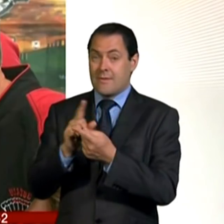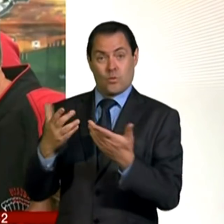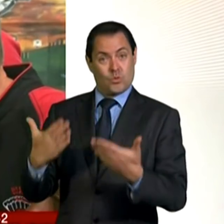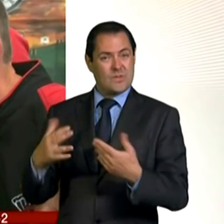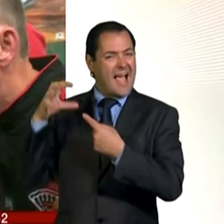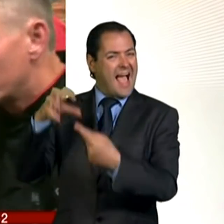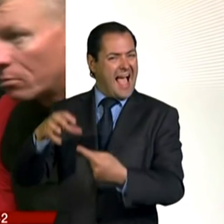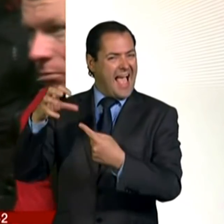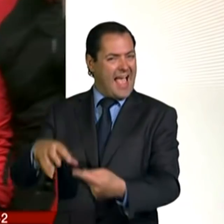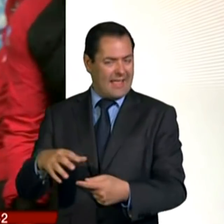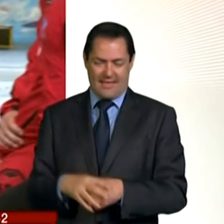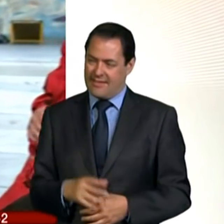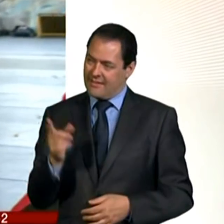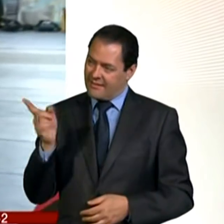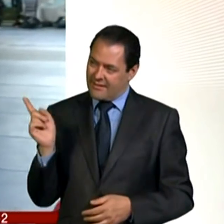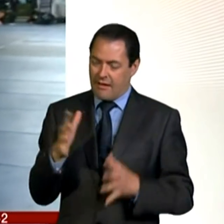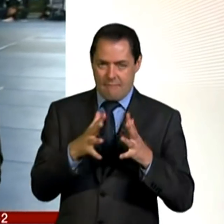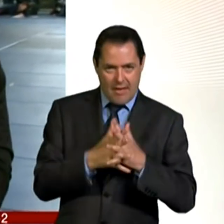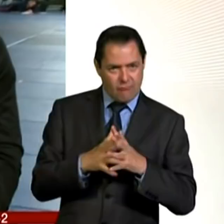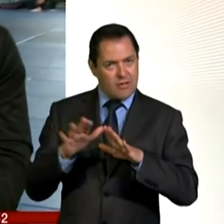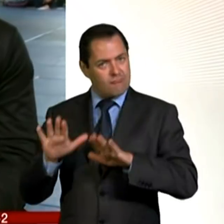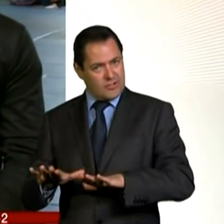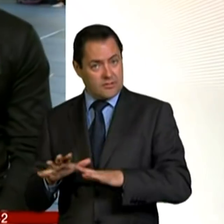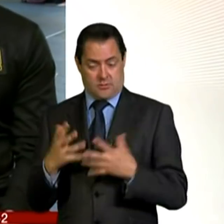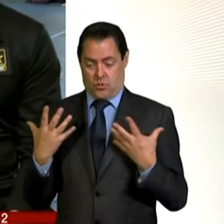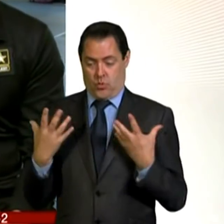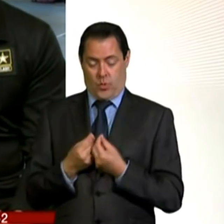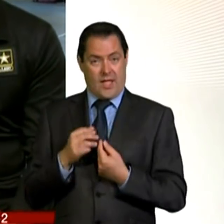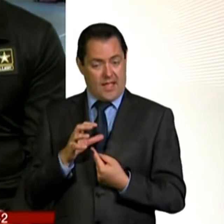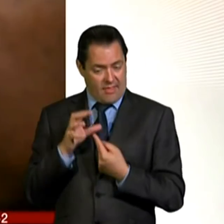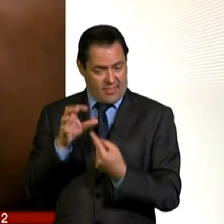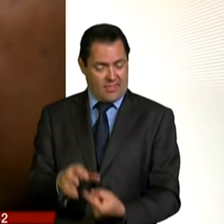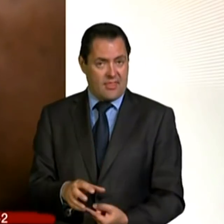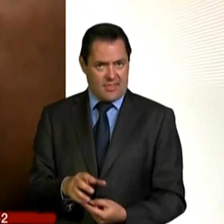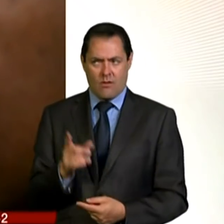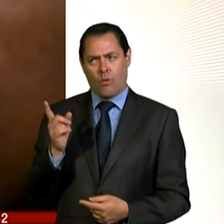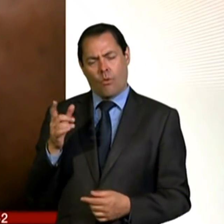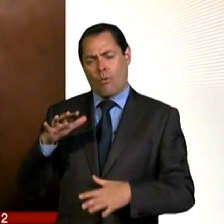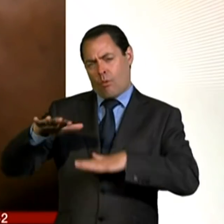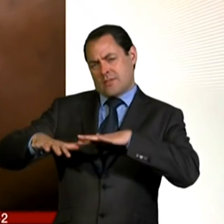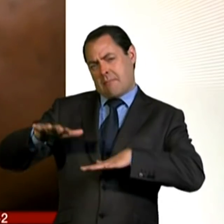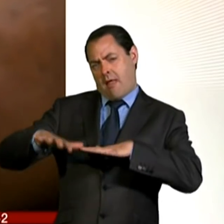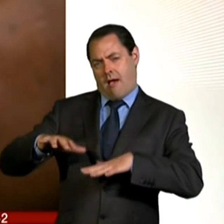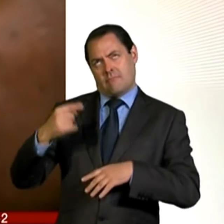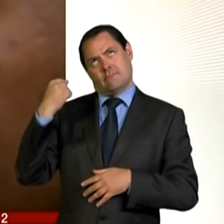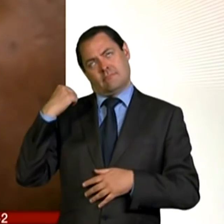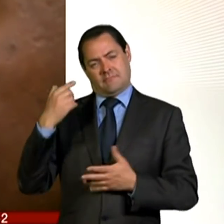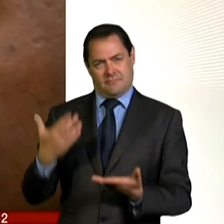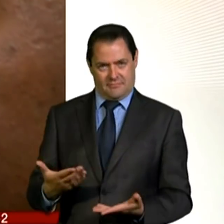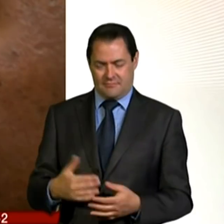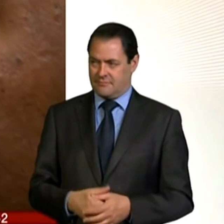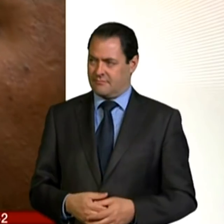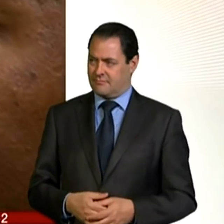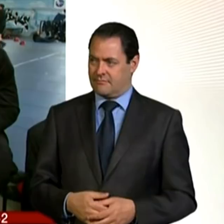paratroopers from the US and the UK, who will jump alongside him and who have much in common. You had to push hard enough